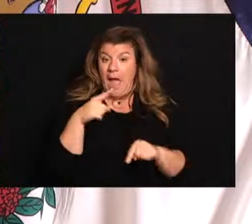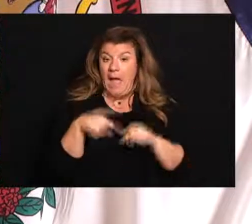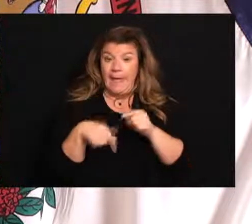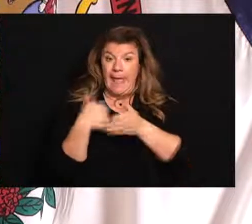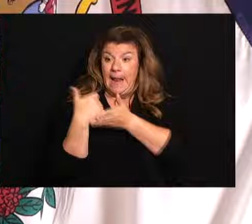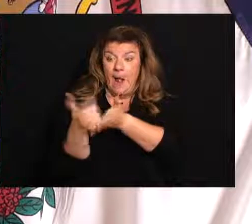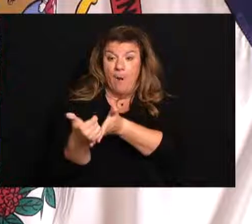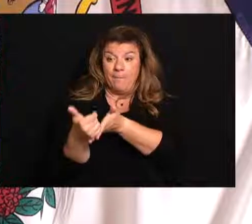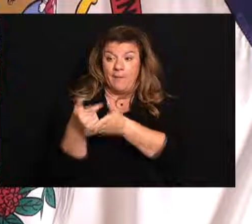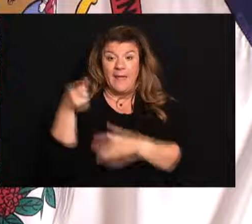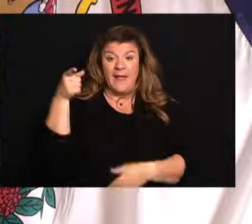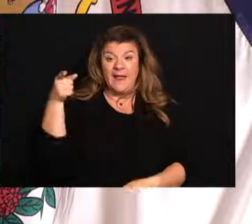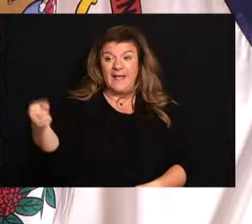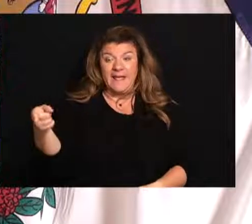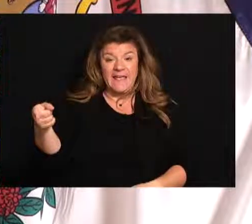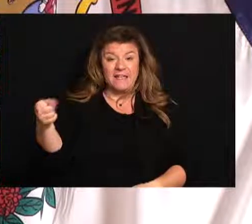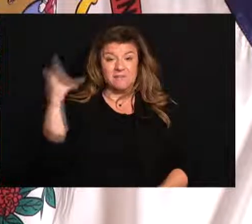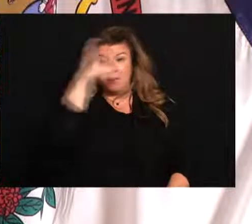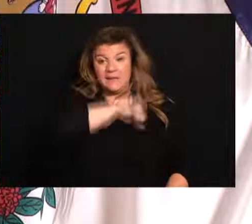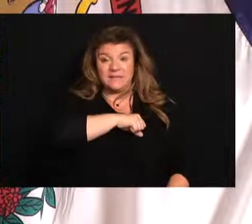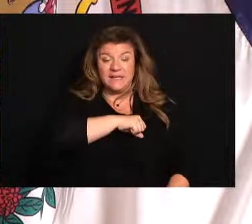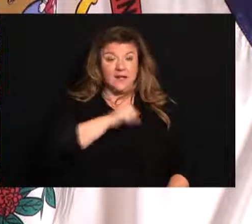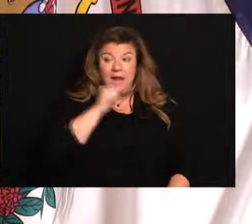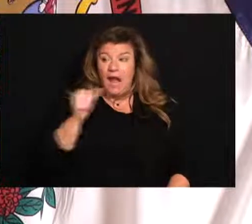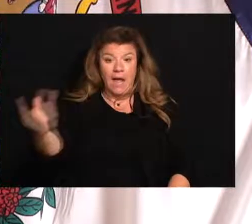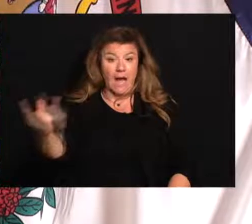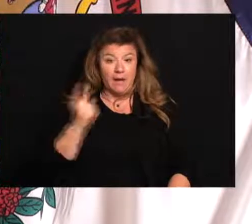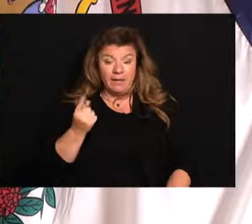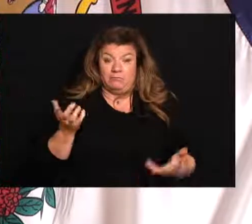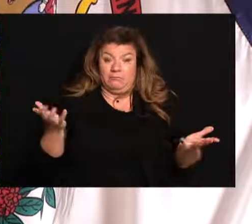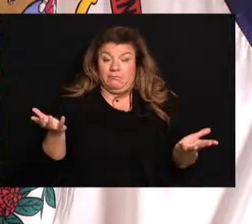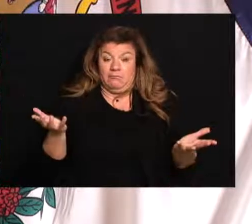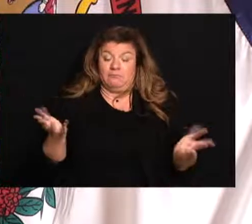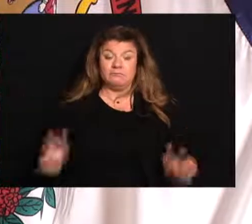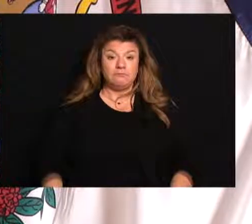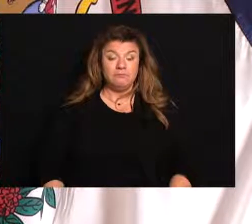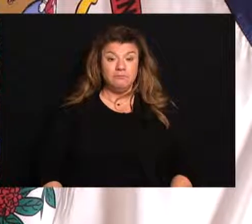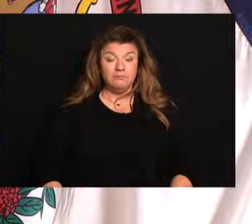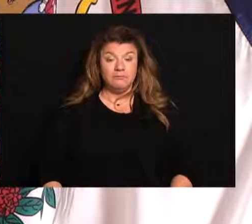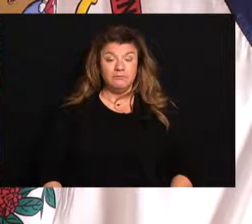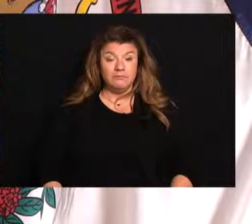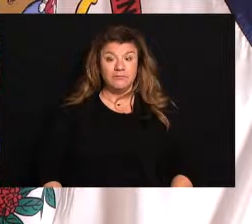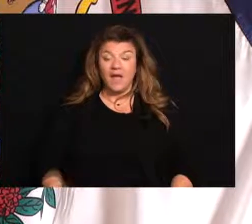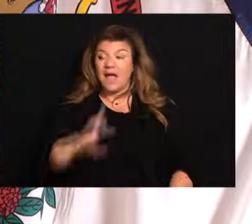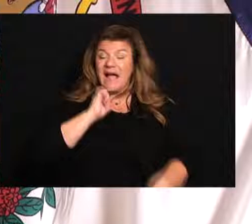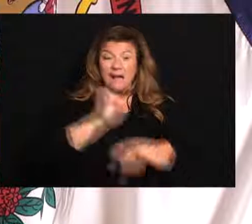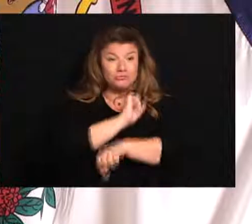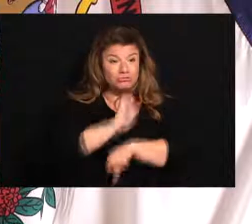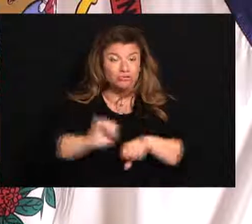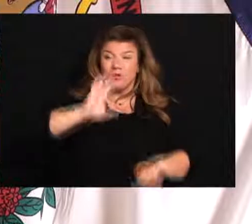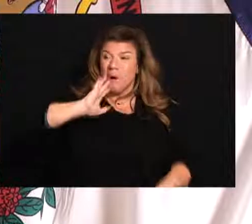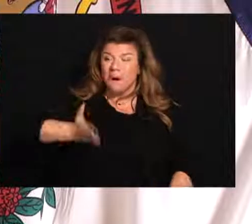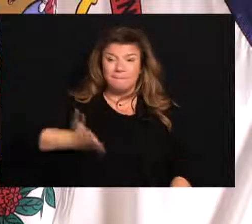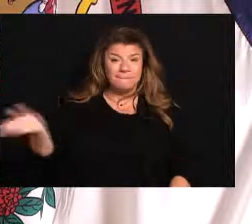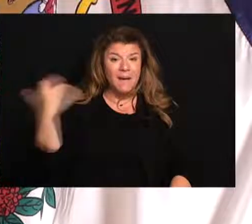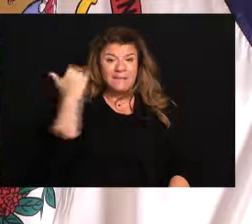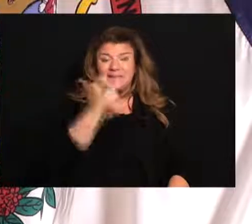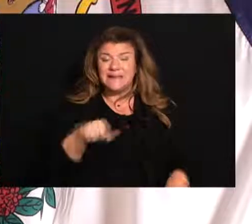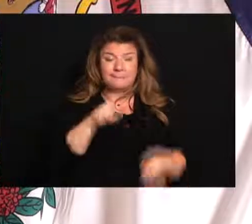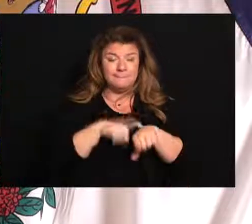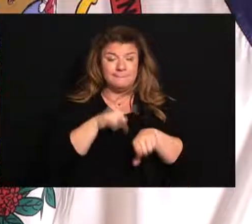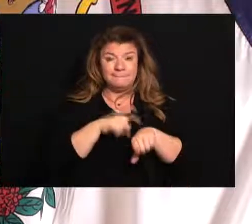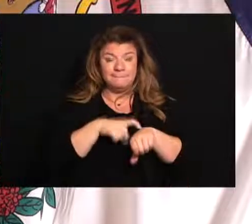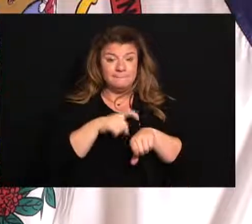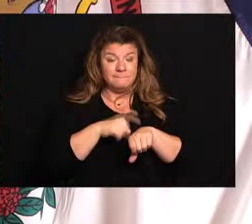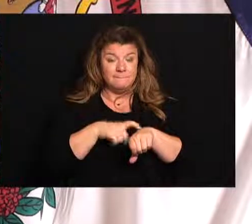Congressman Mooney has been missing in action. Now with all that, I would absolutely welcome him at any time to come,